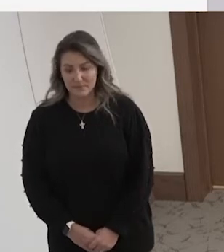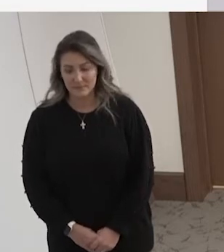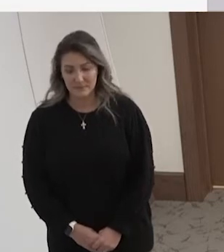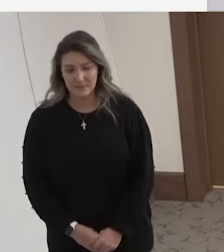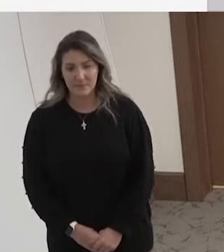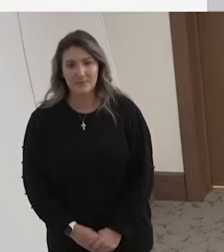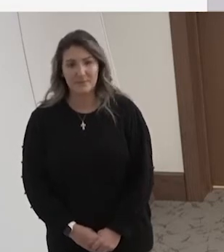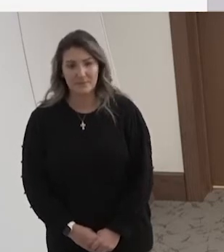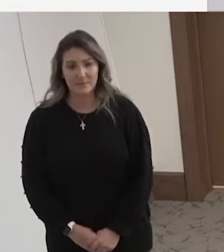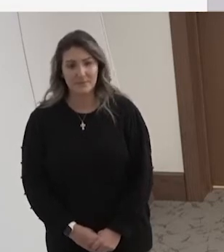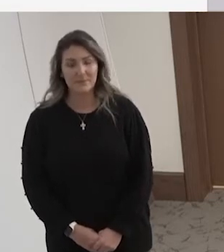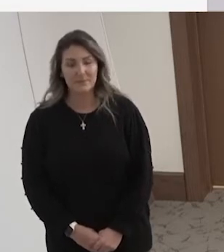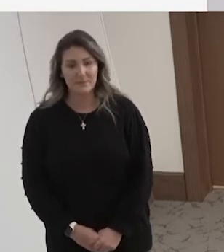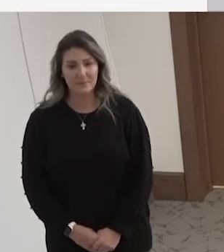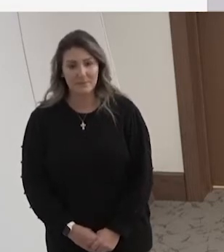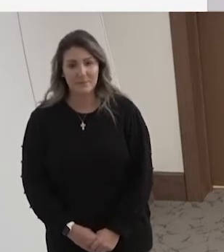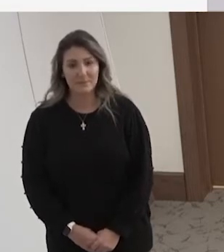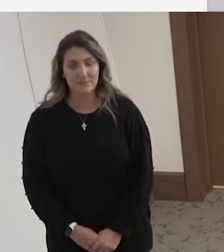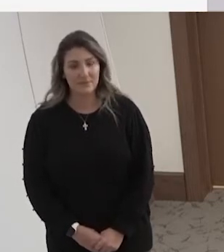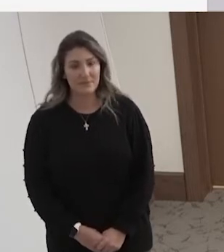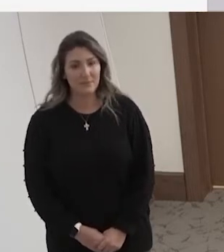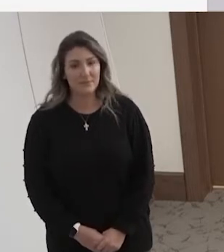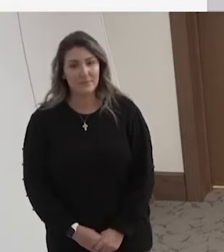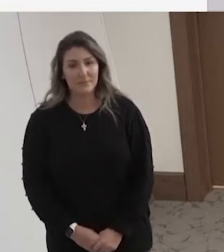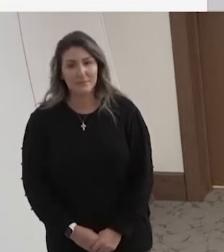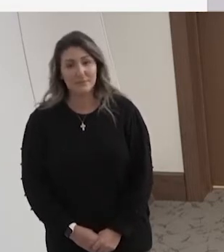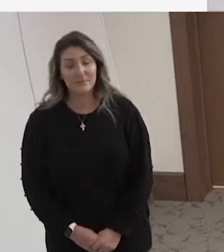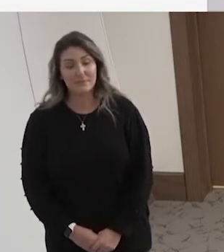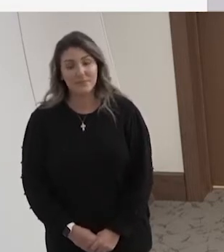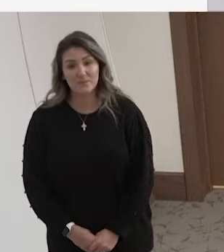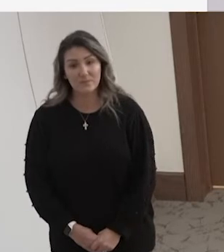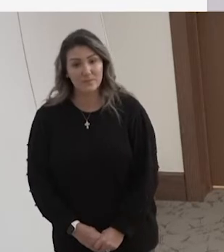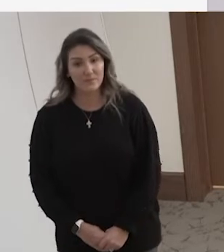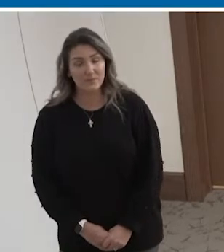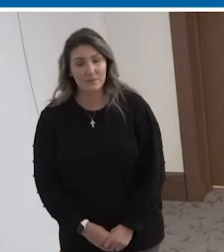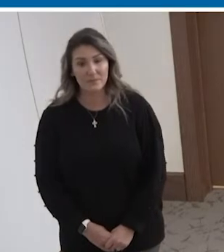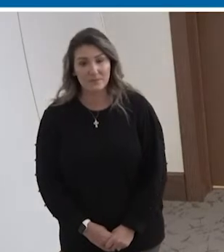para estos exámenes.